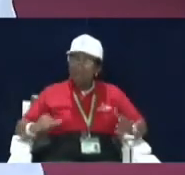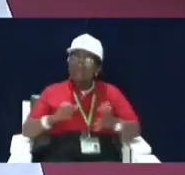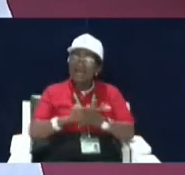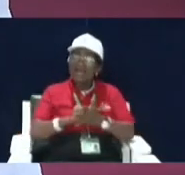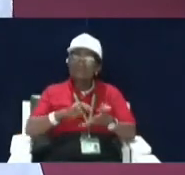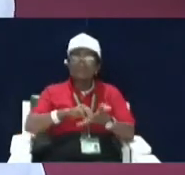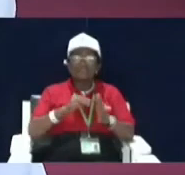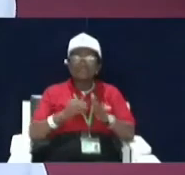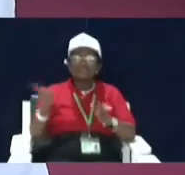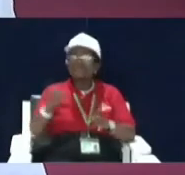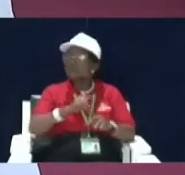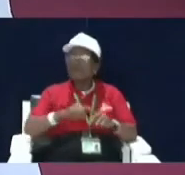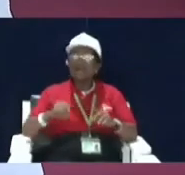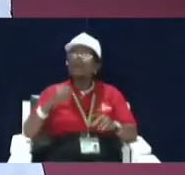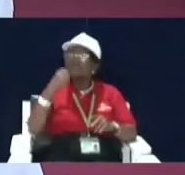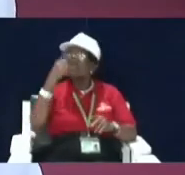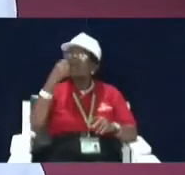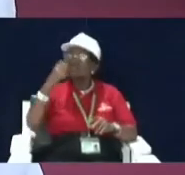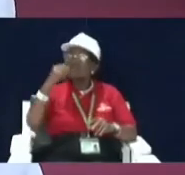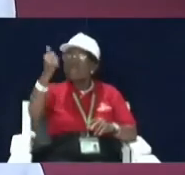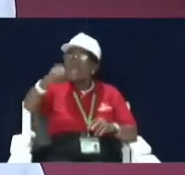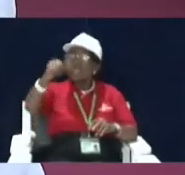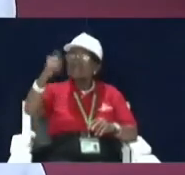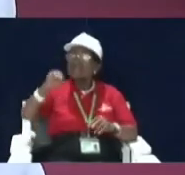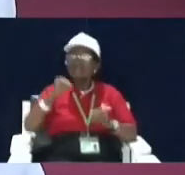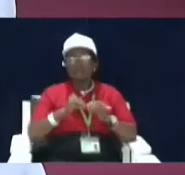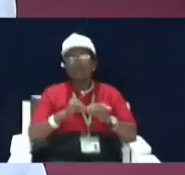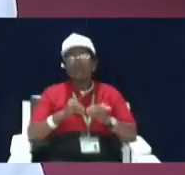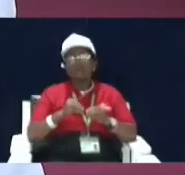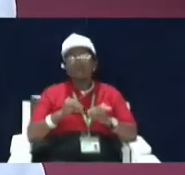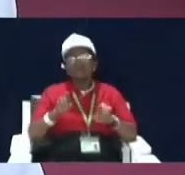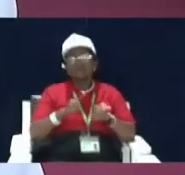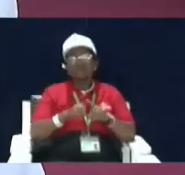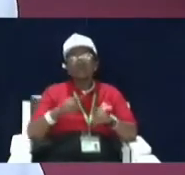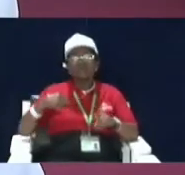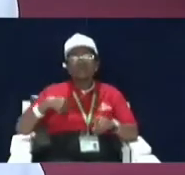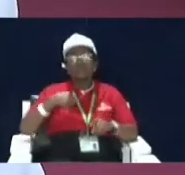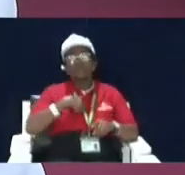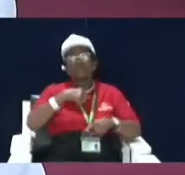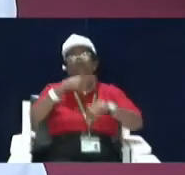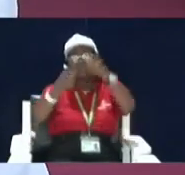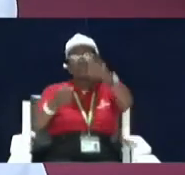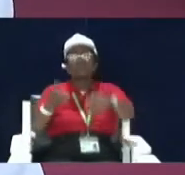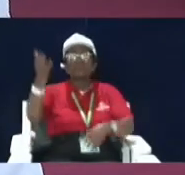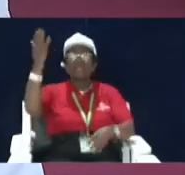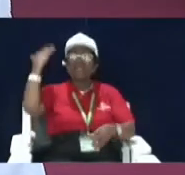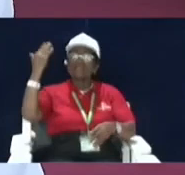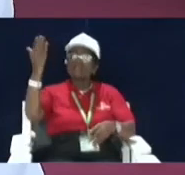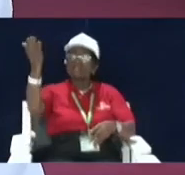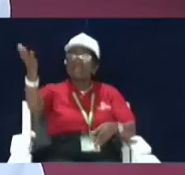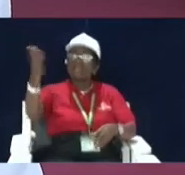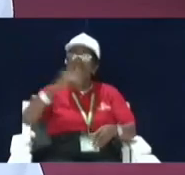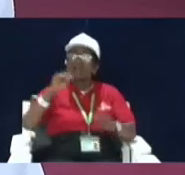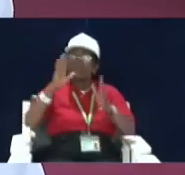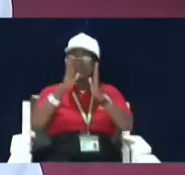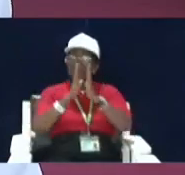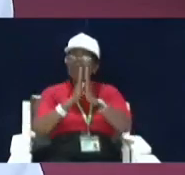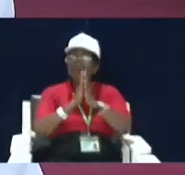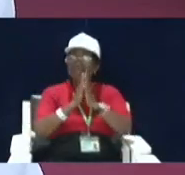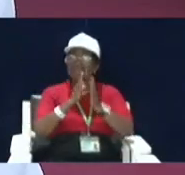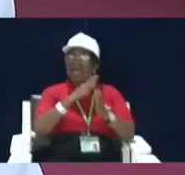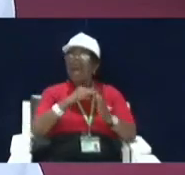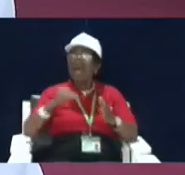And we went there and prayed, and for quite some time, anytime she wanted